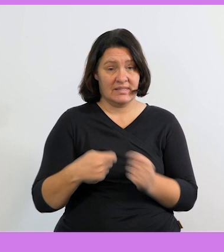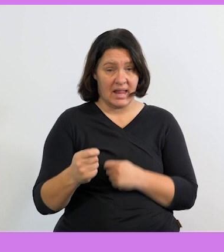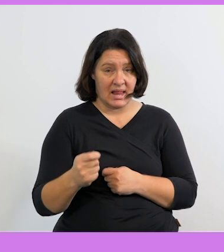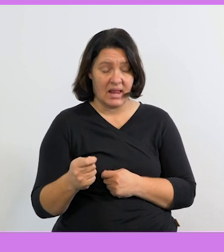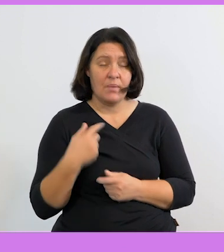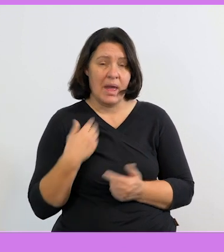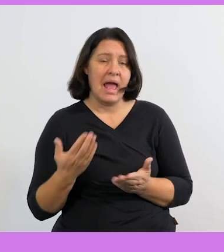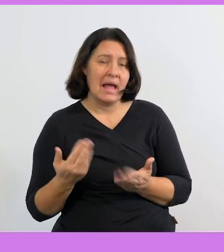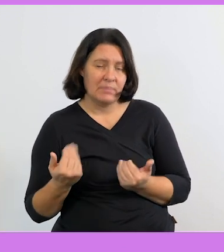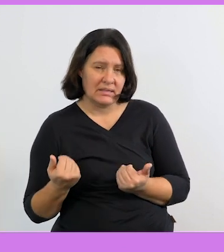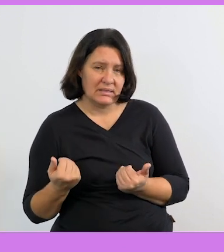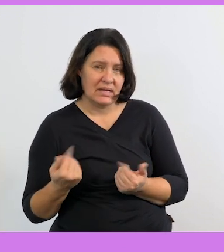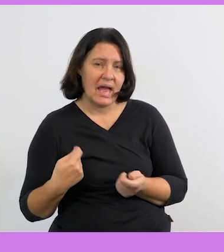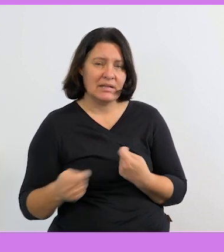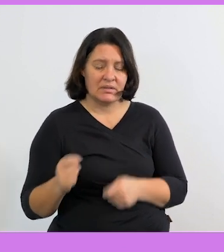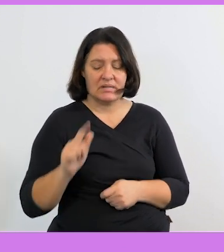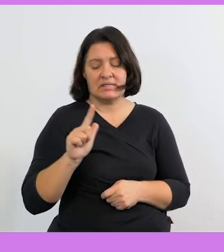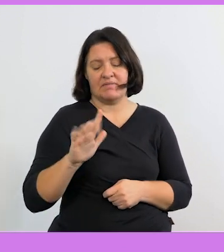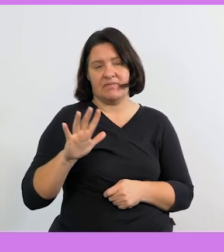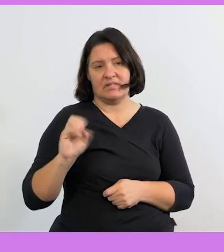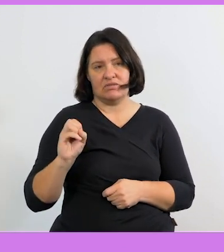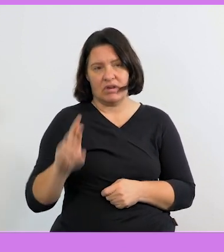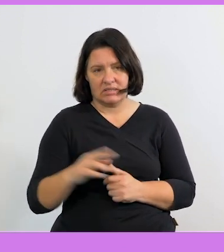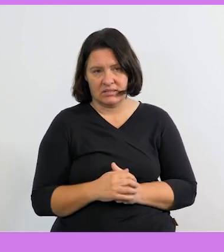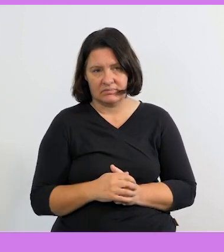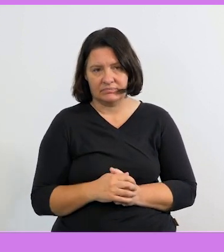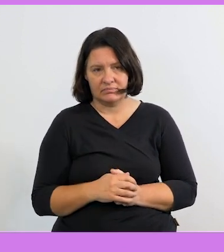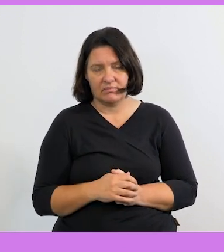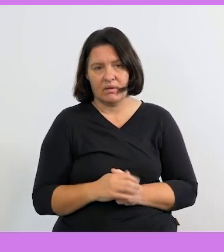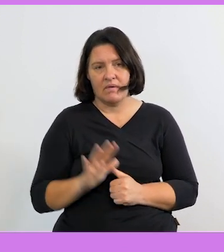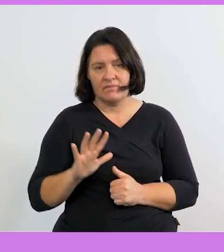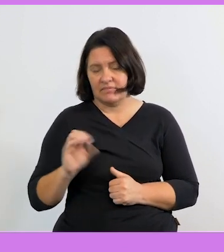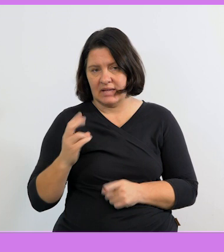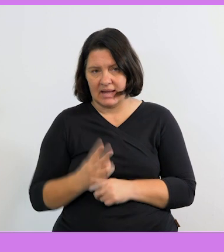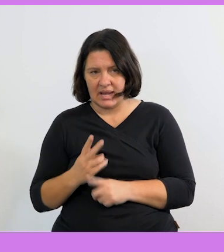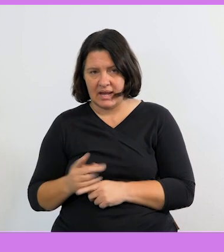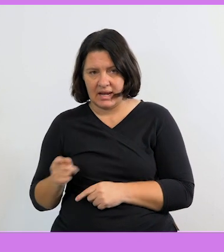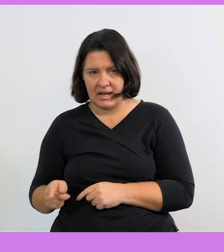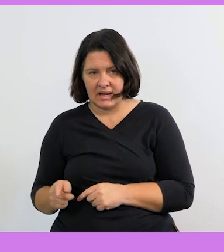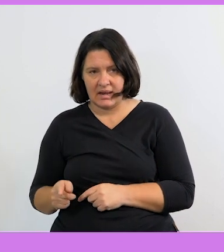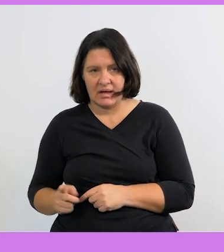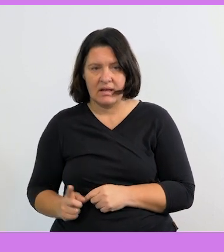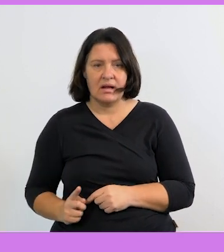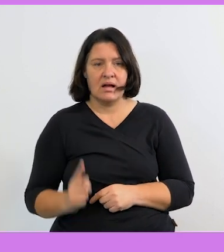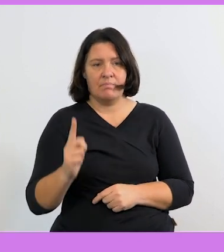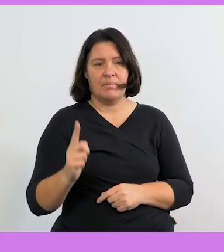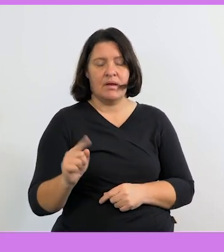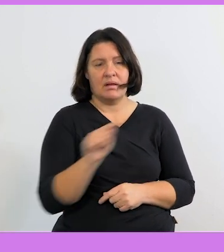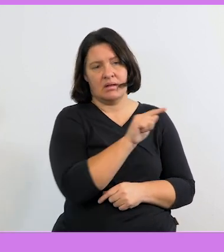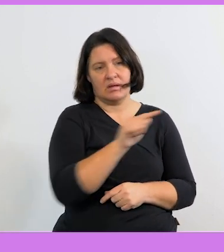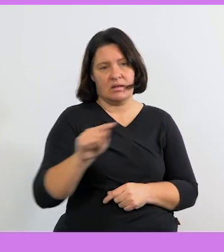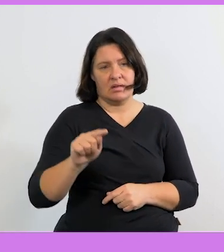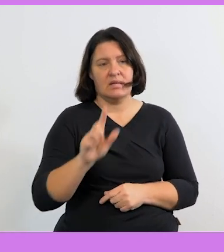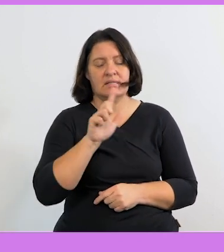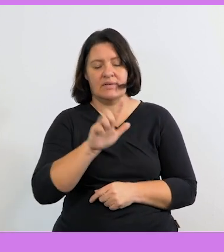chows, his expected expenses will be 750 Rand. So let's find 50 again, okay? And I go,